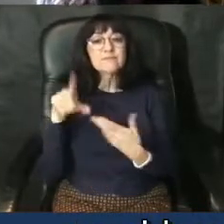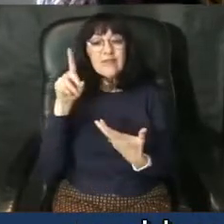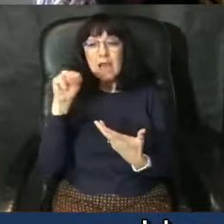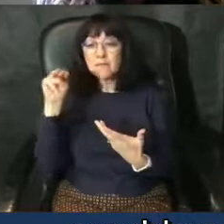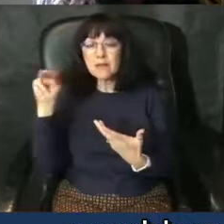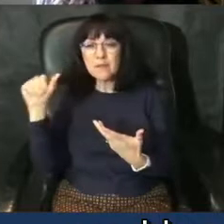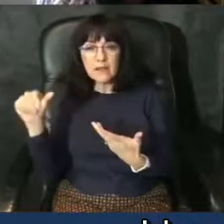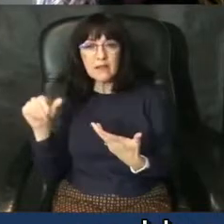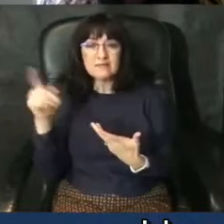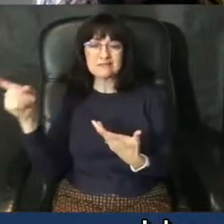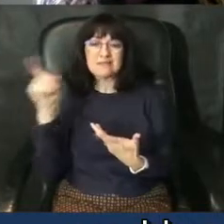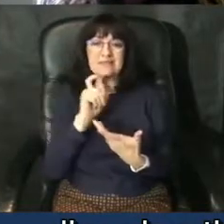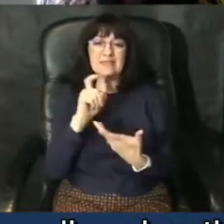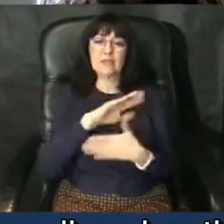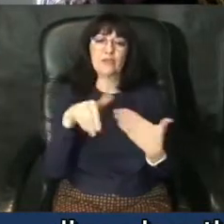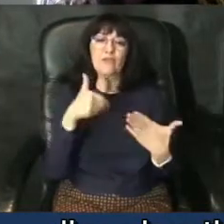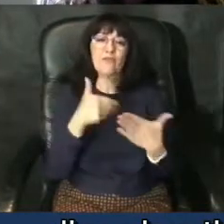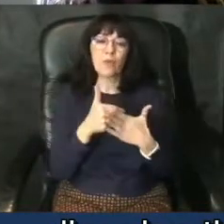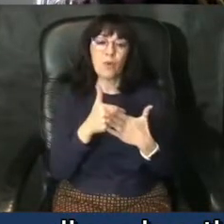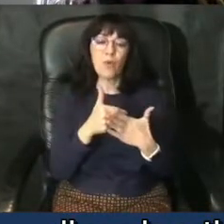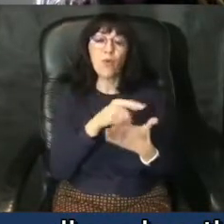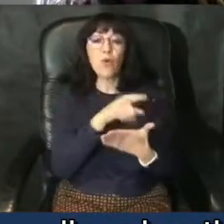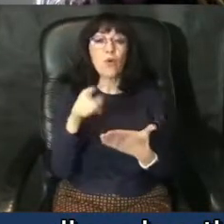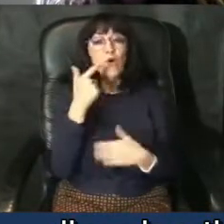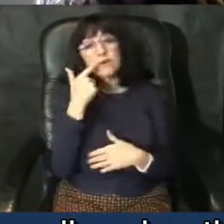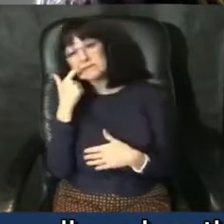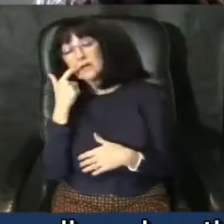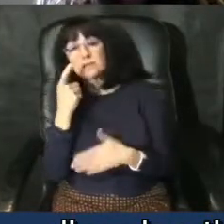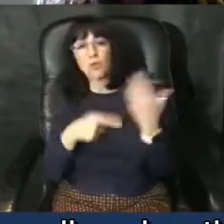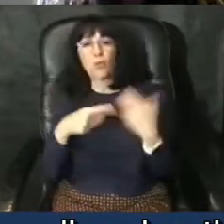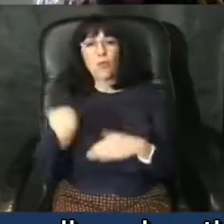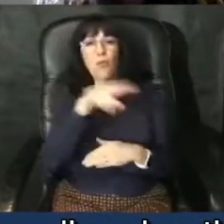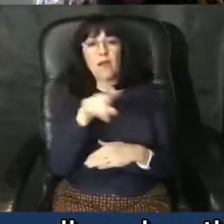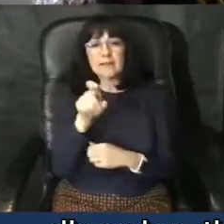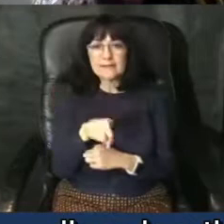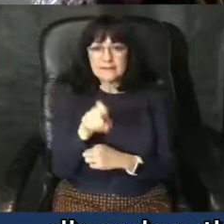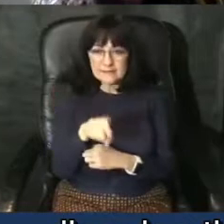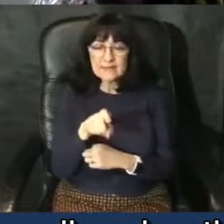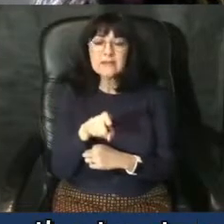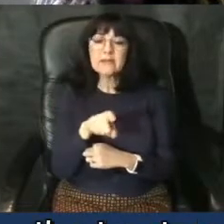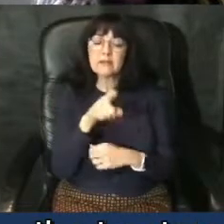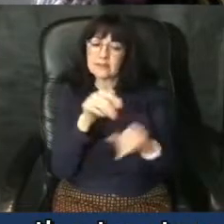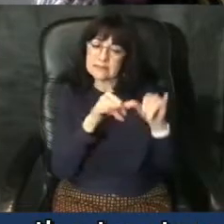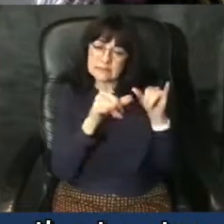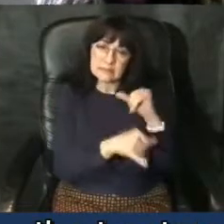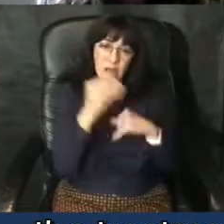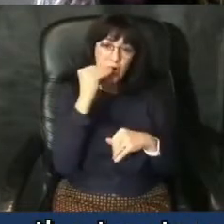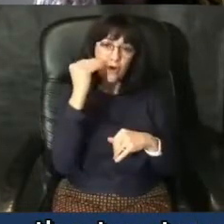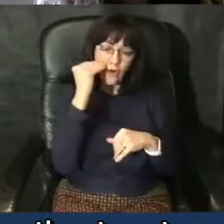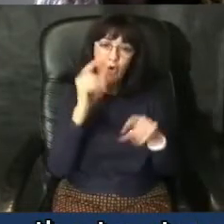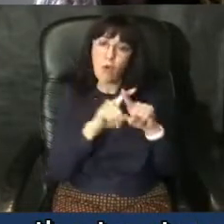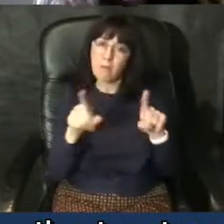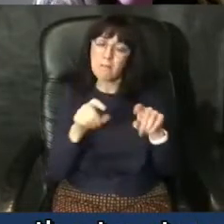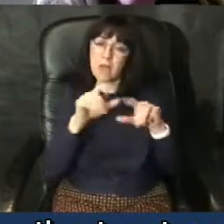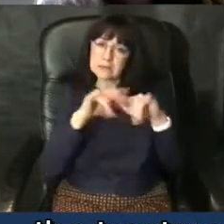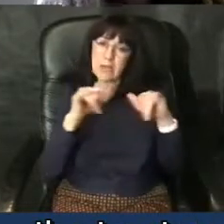to all Delawareans with a substance use disorder, the tools they need to be able to stay in place and get the treatment support they need.